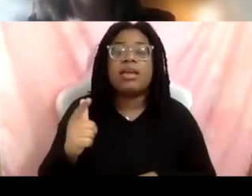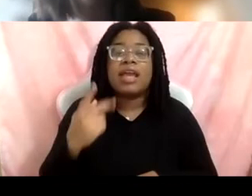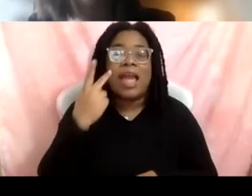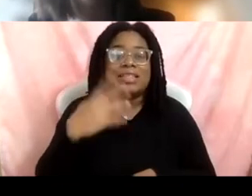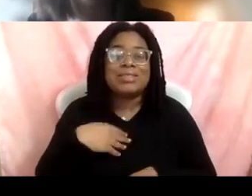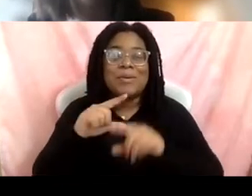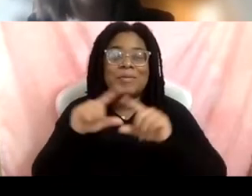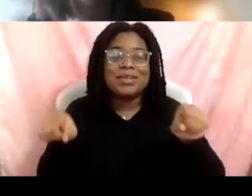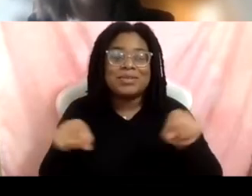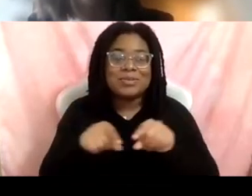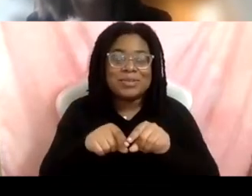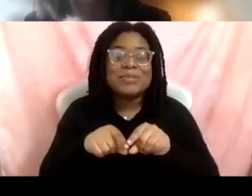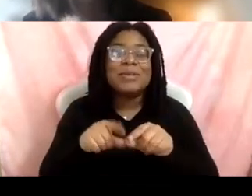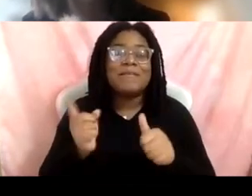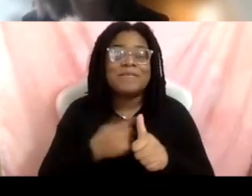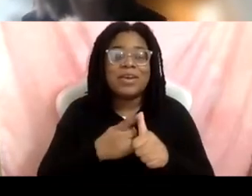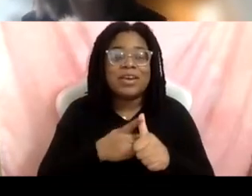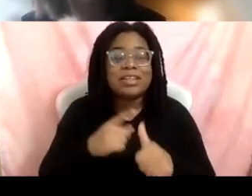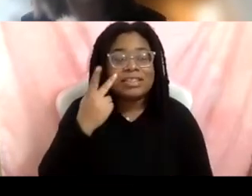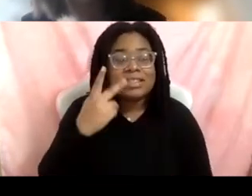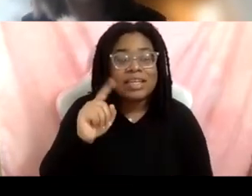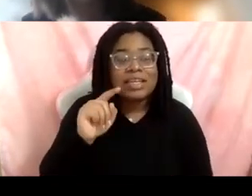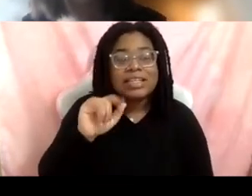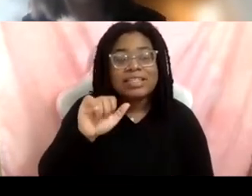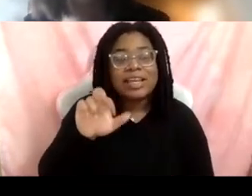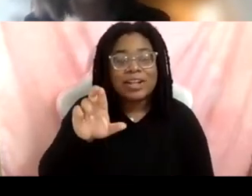my screen. First up is Tyler.